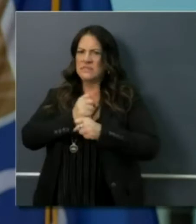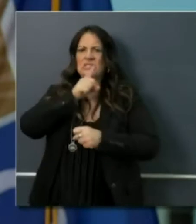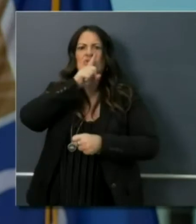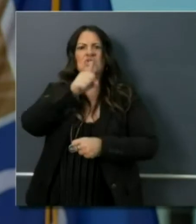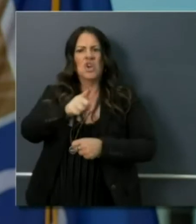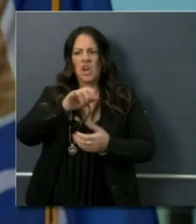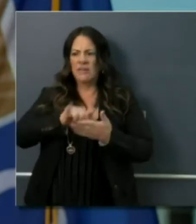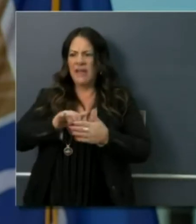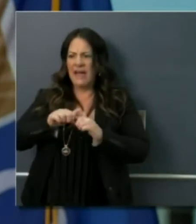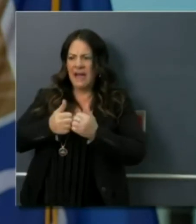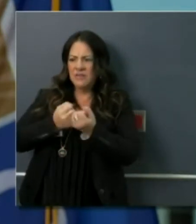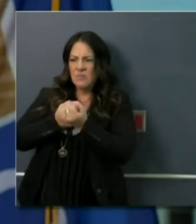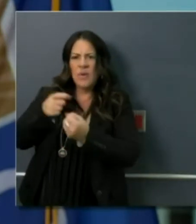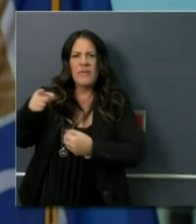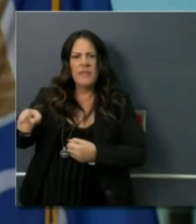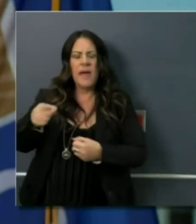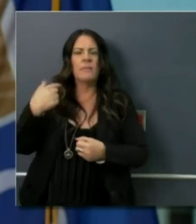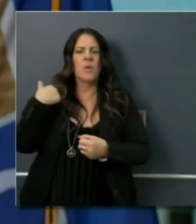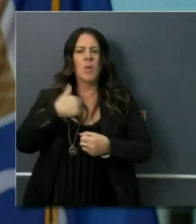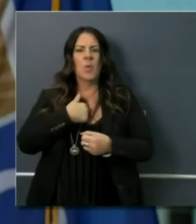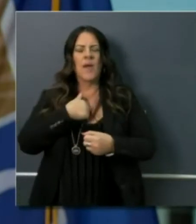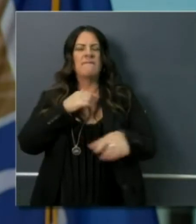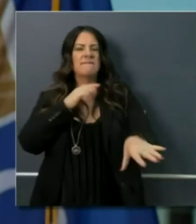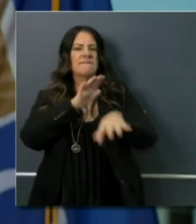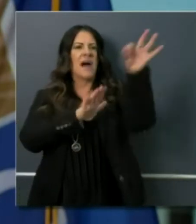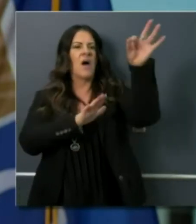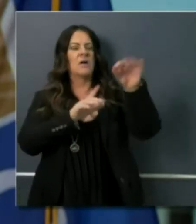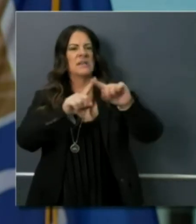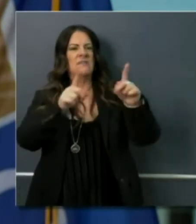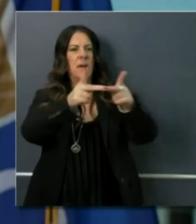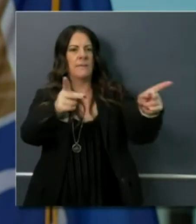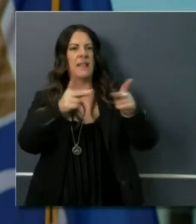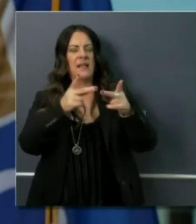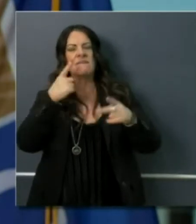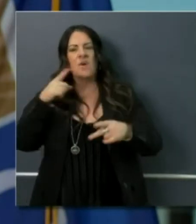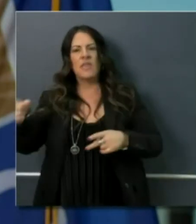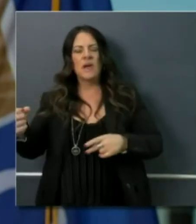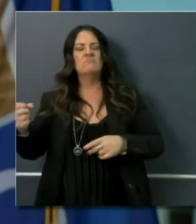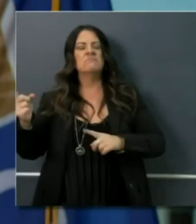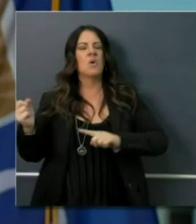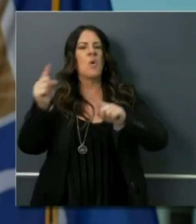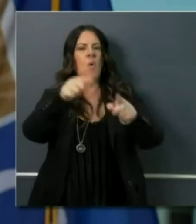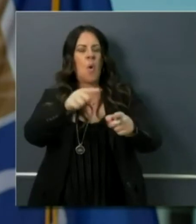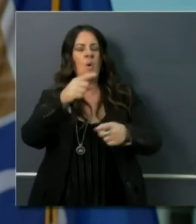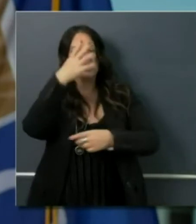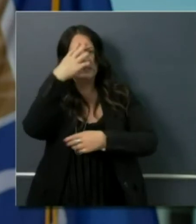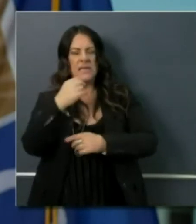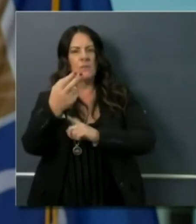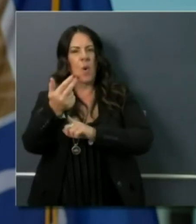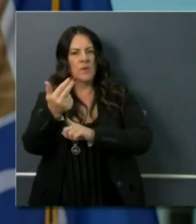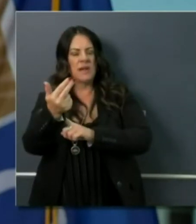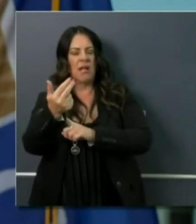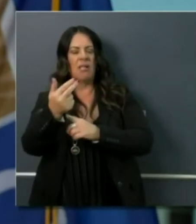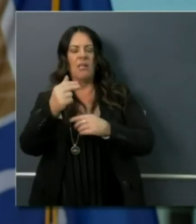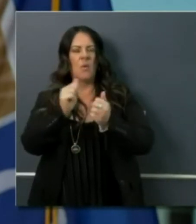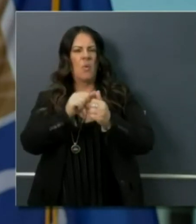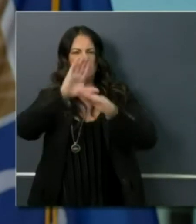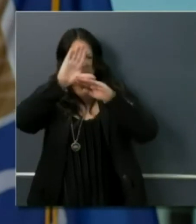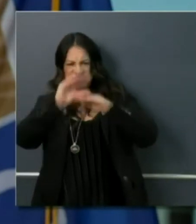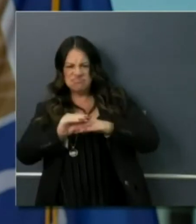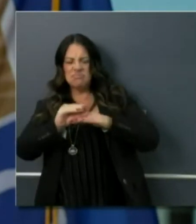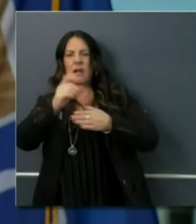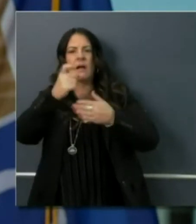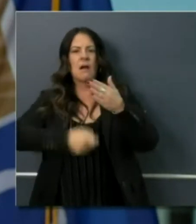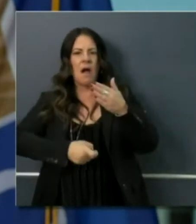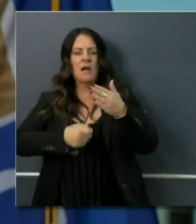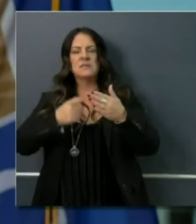talked yesterday about a new site that we put together where we're providing free hotel rooms or deeply discounted hotel rooms